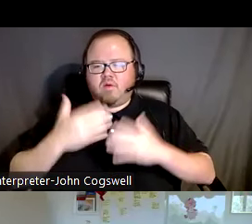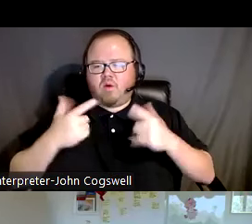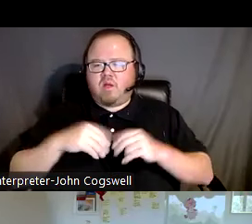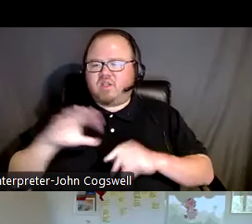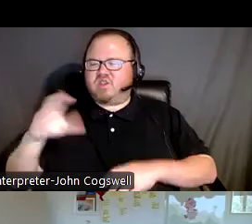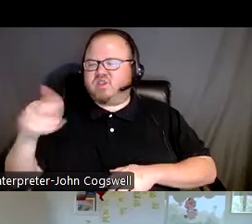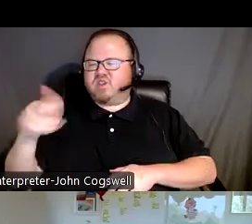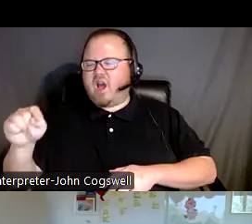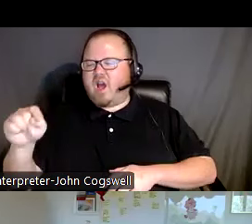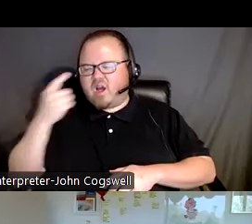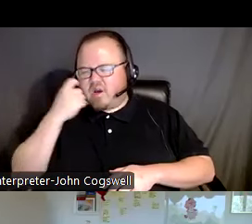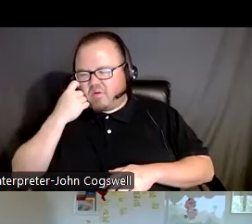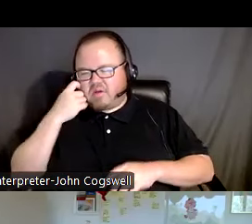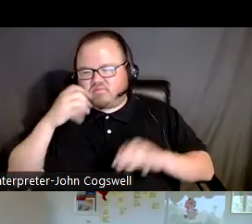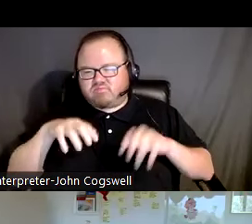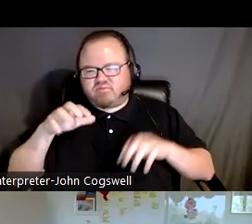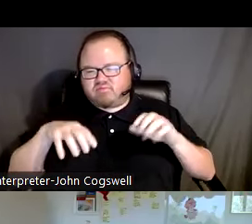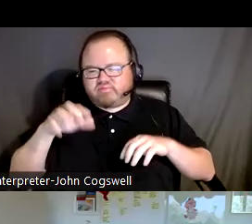just share